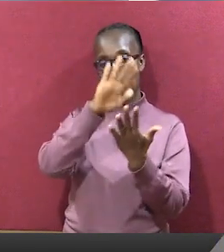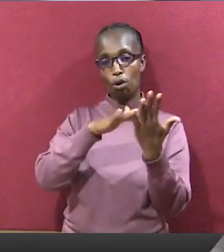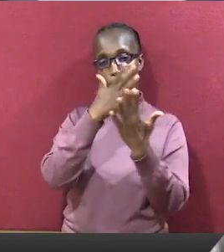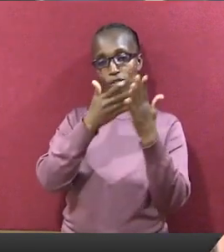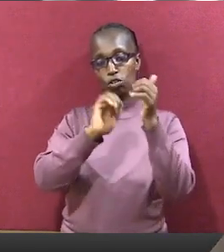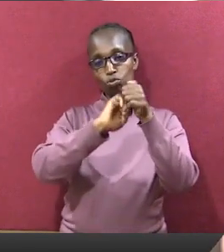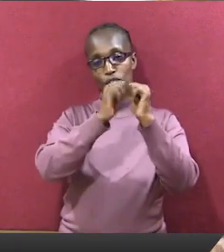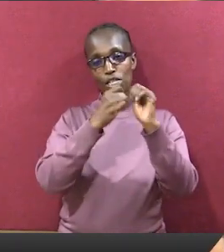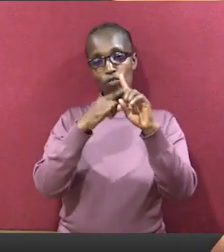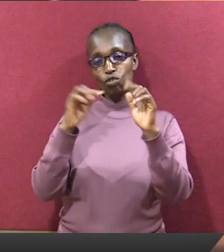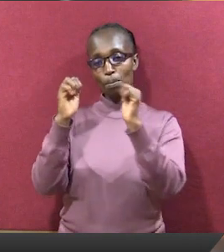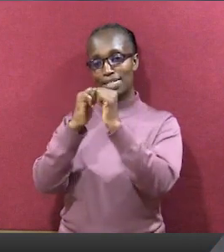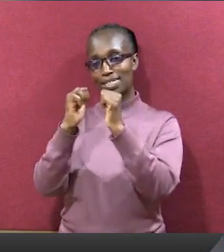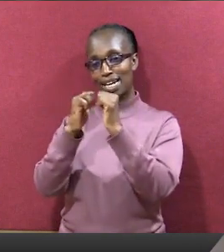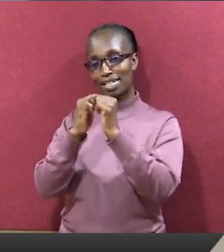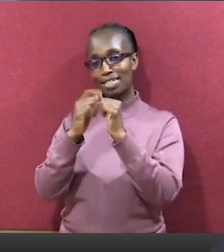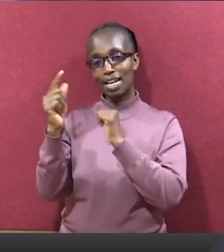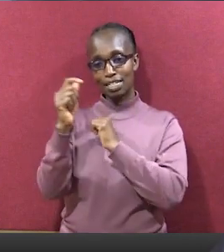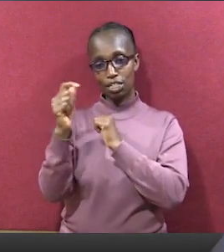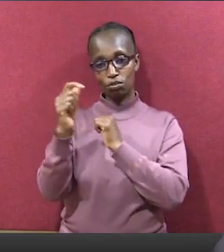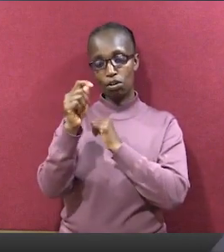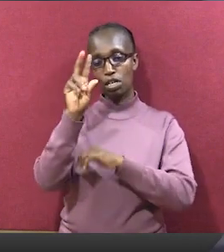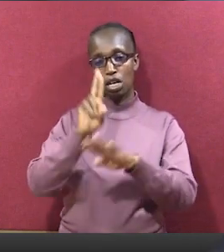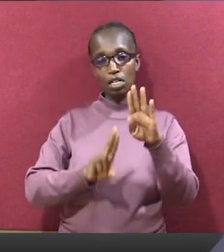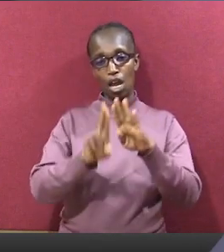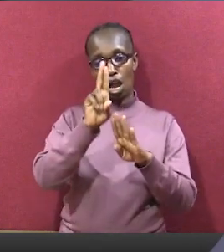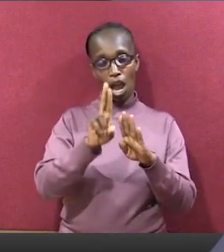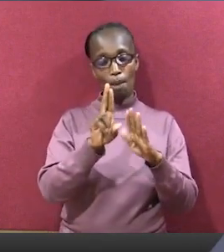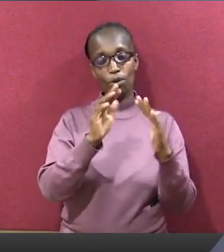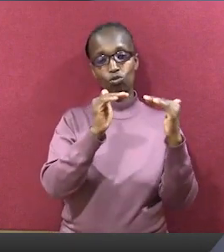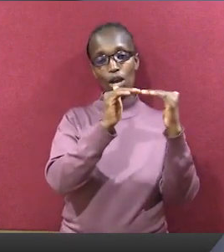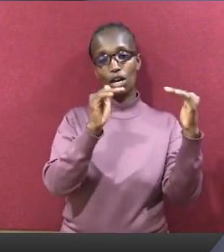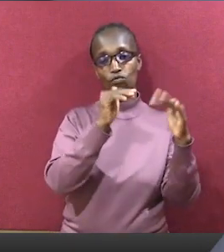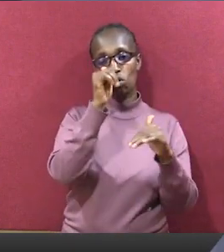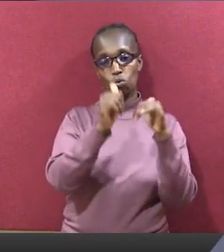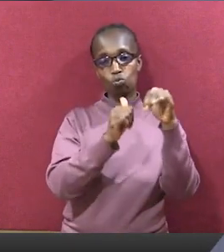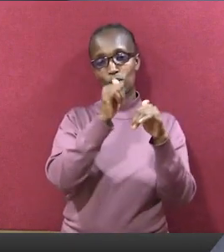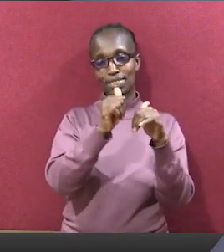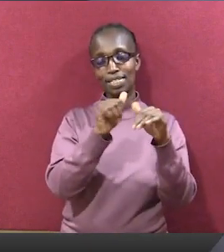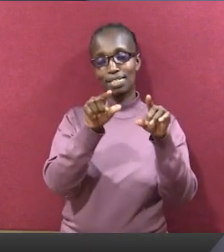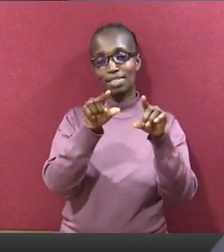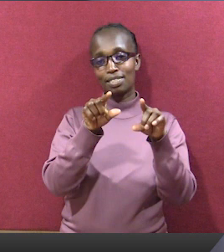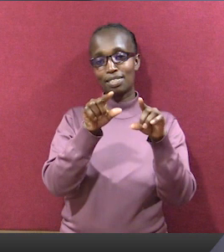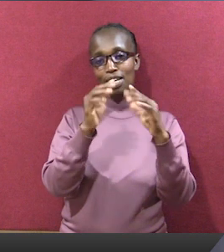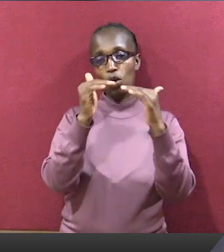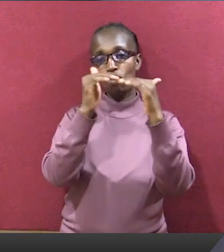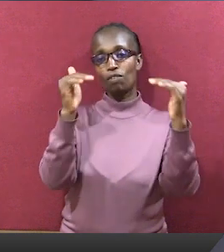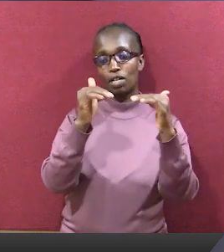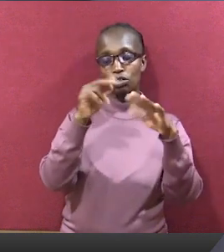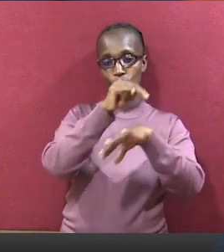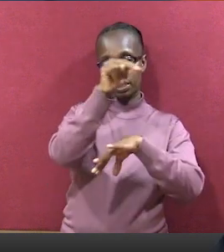amependekeza kubadilisha kiwango hicho kutoka trilioni 10 hadi kiwango ambacho kinawiana na pato la